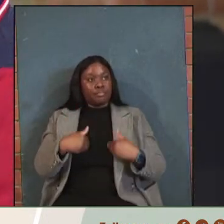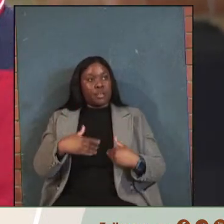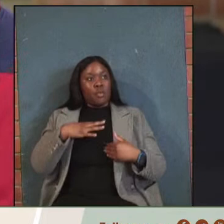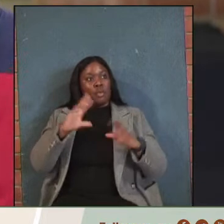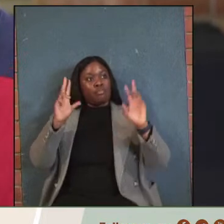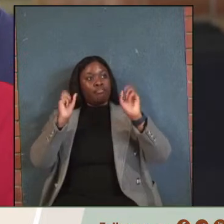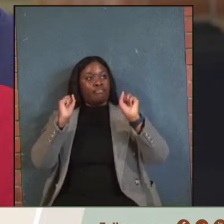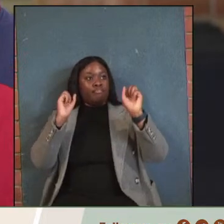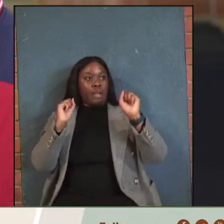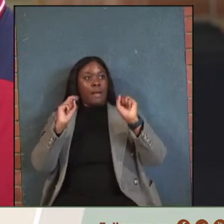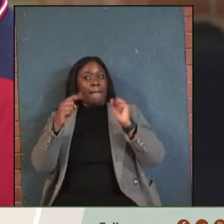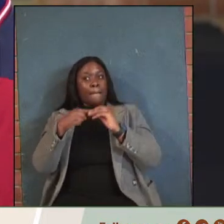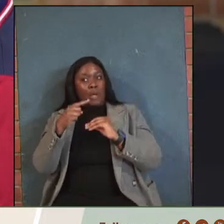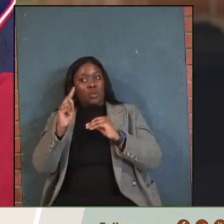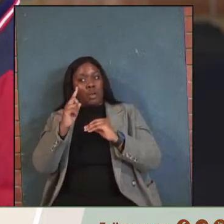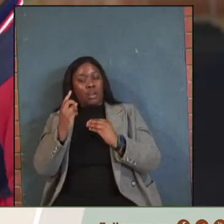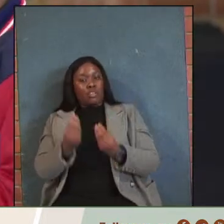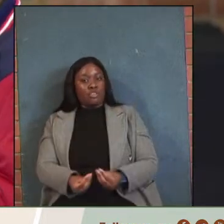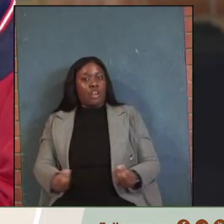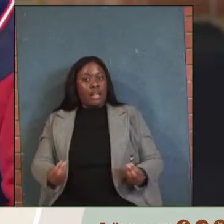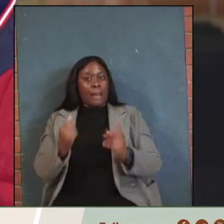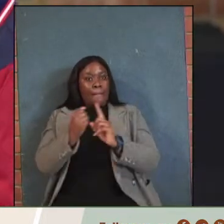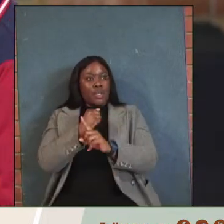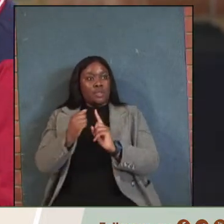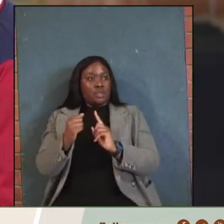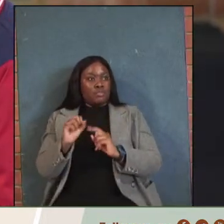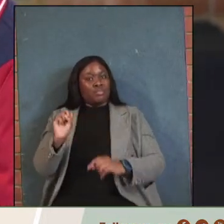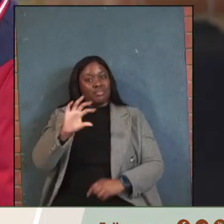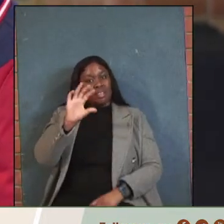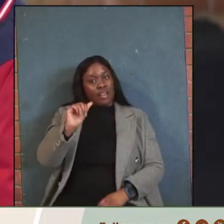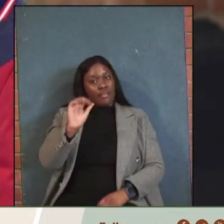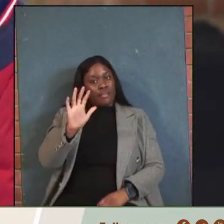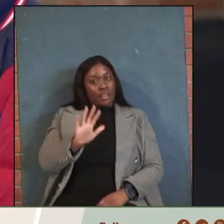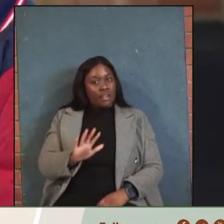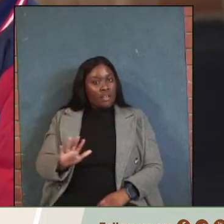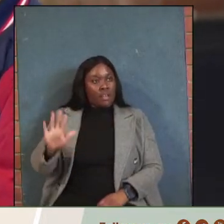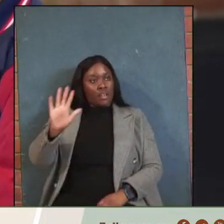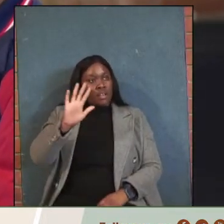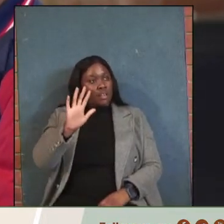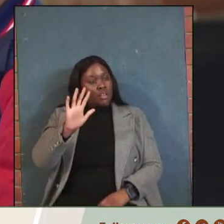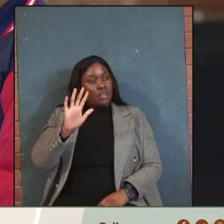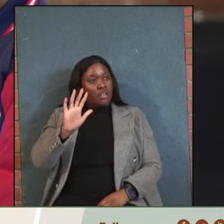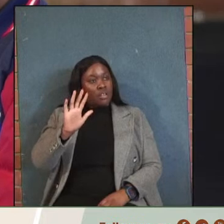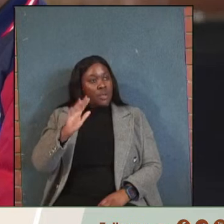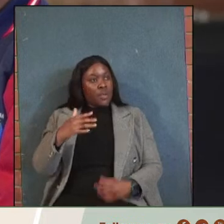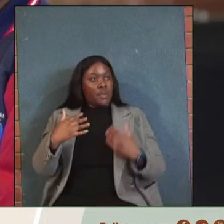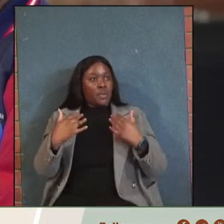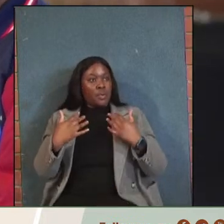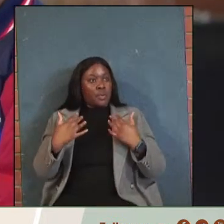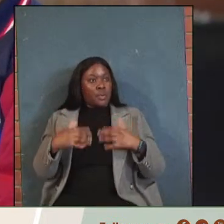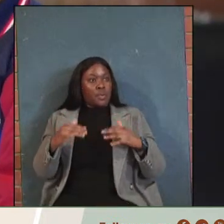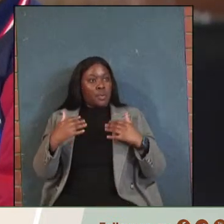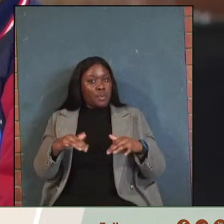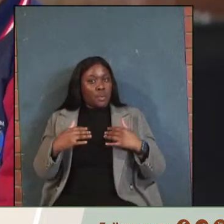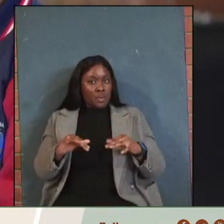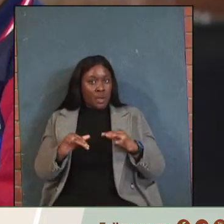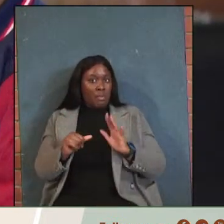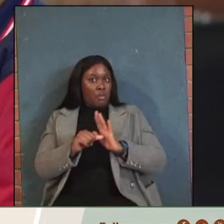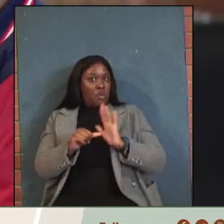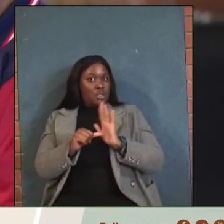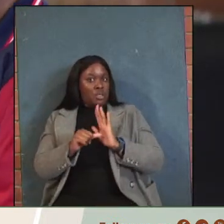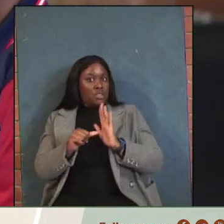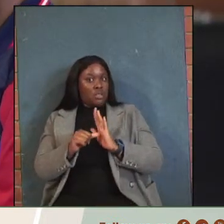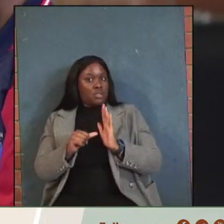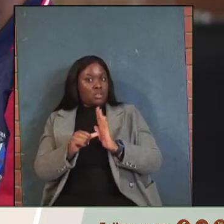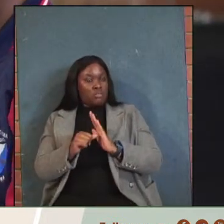abuse. South Africa is a signatory to international instruments such as the United Nations